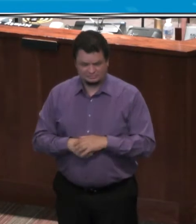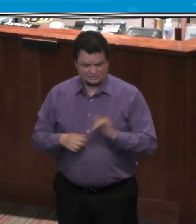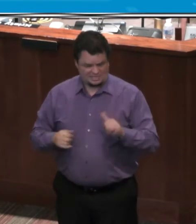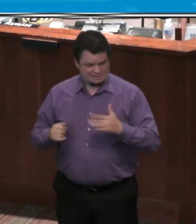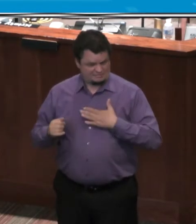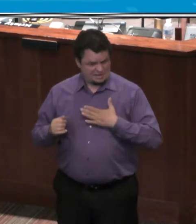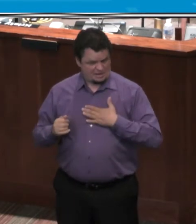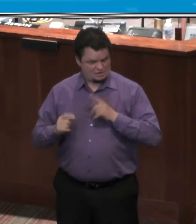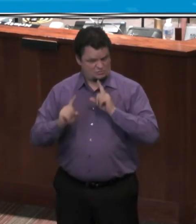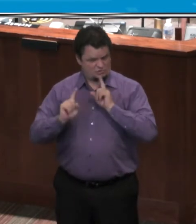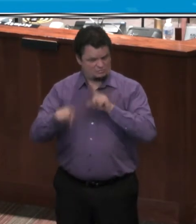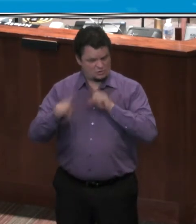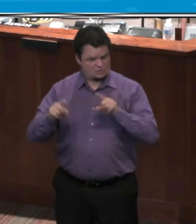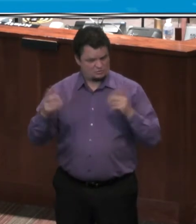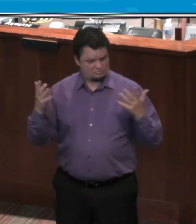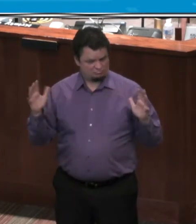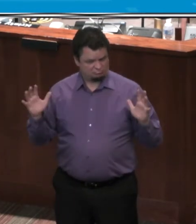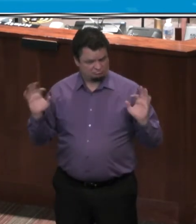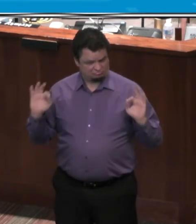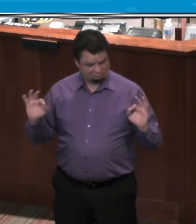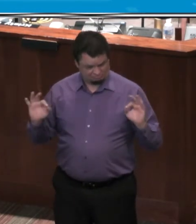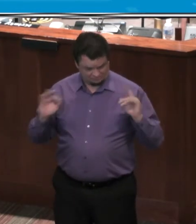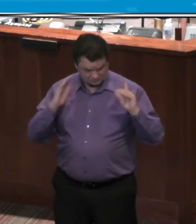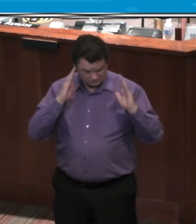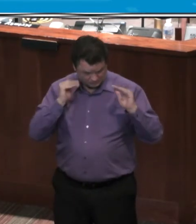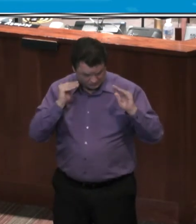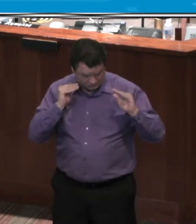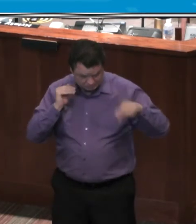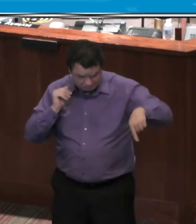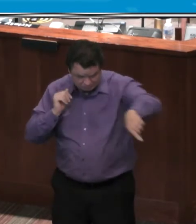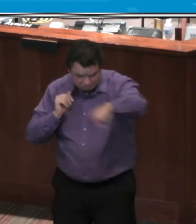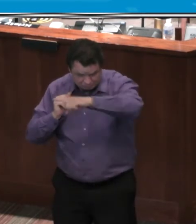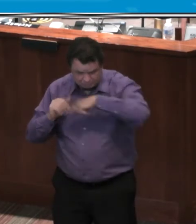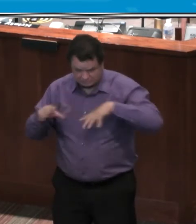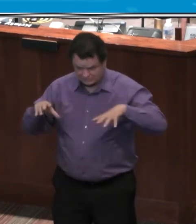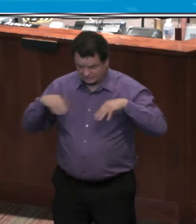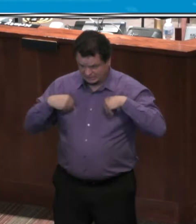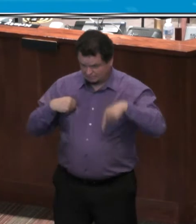know if we need a separate vote on this one. I think we do.